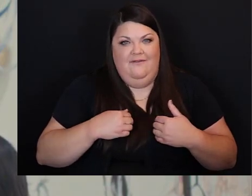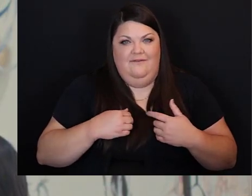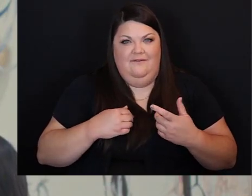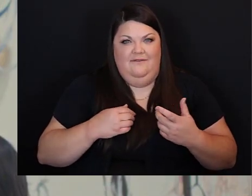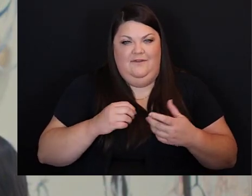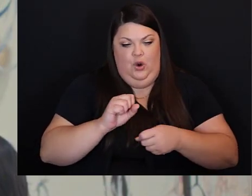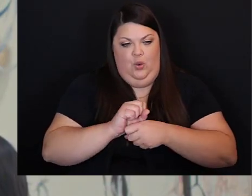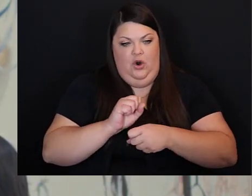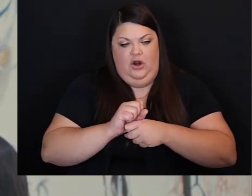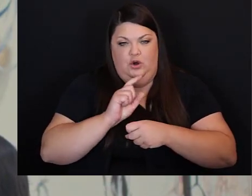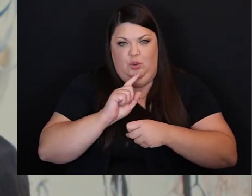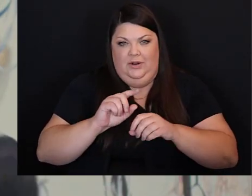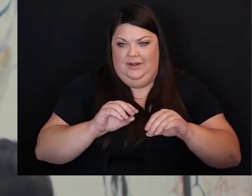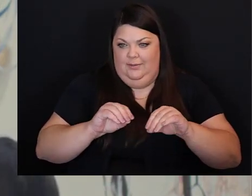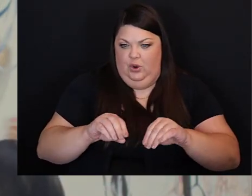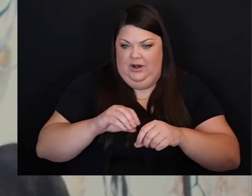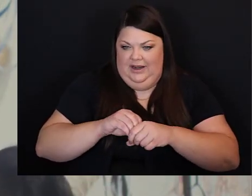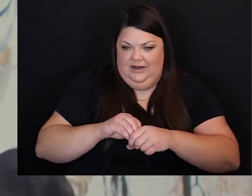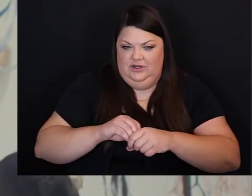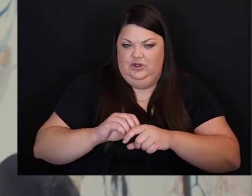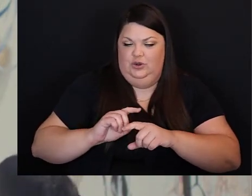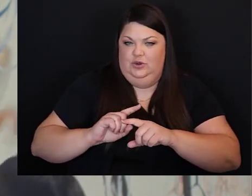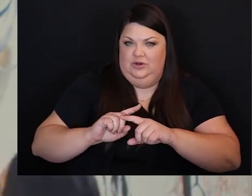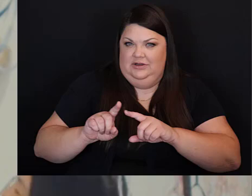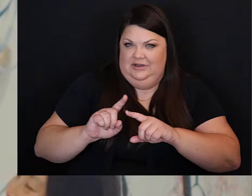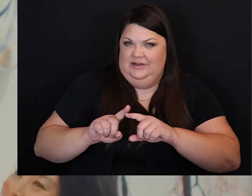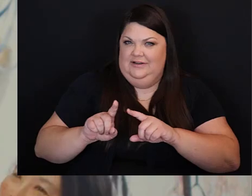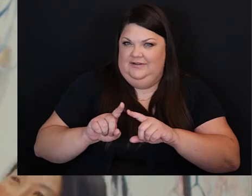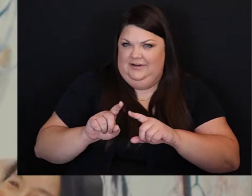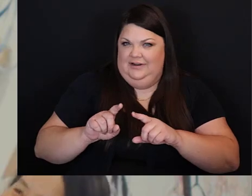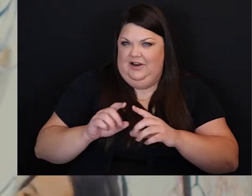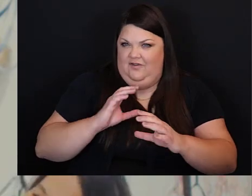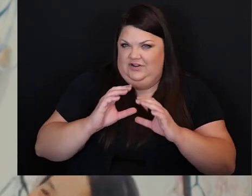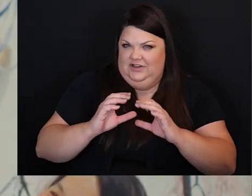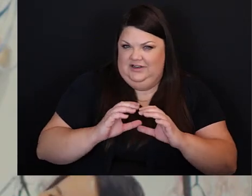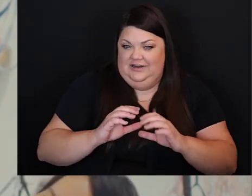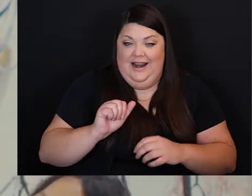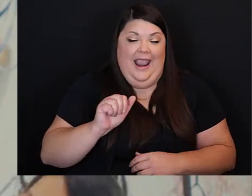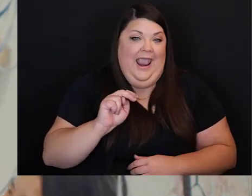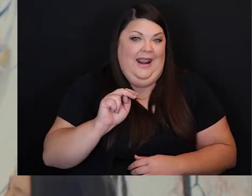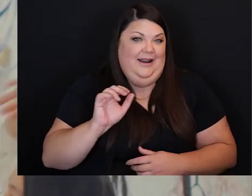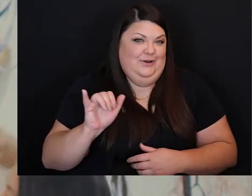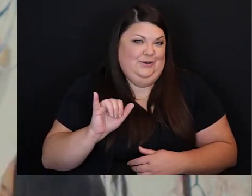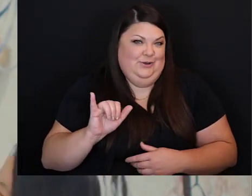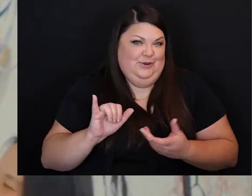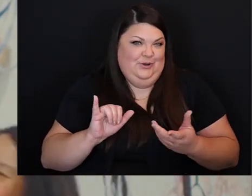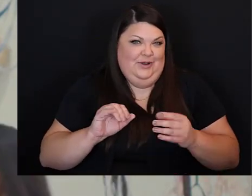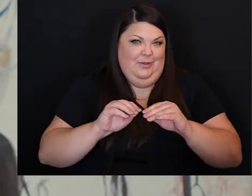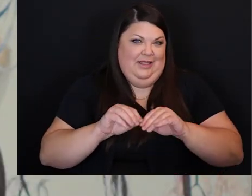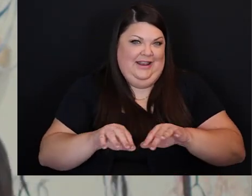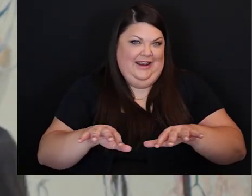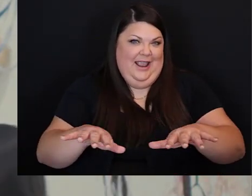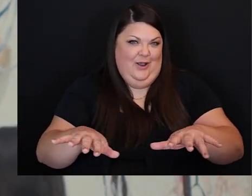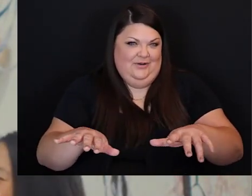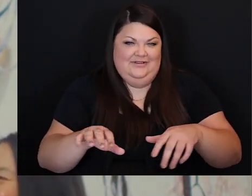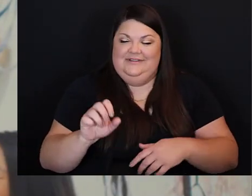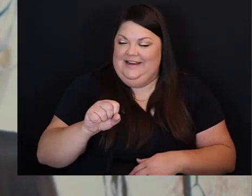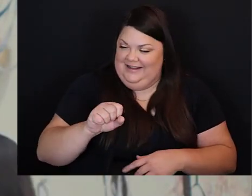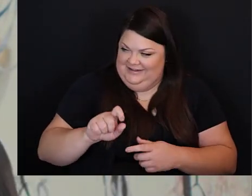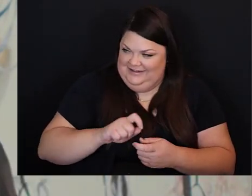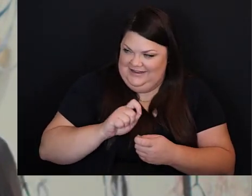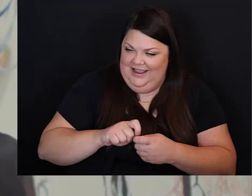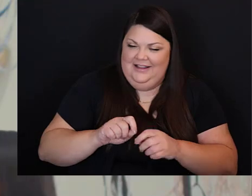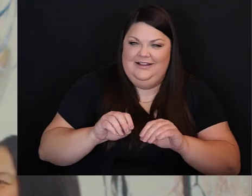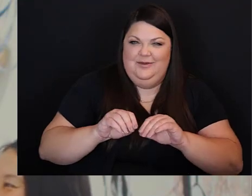put into direct dialogue with one another. Anna Sue Hoy. And Anna Sue Hoy. Bleeding out into Exactly.